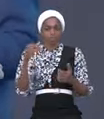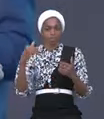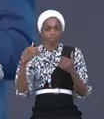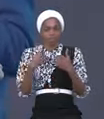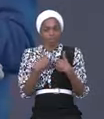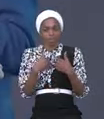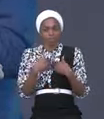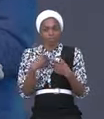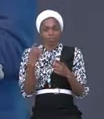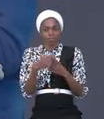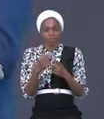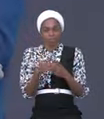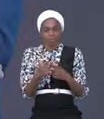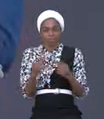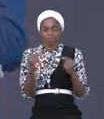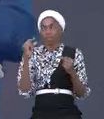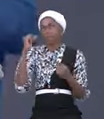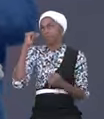word awakened,